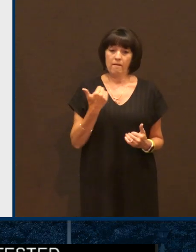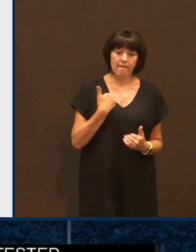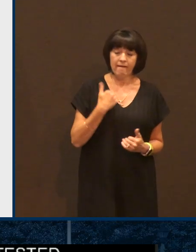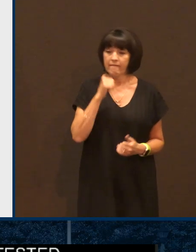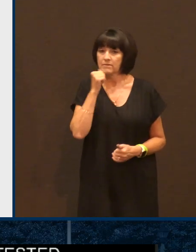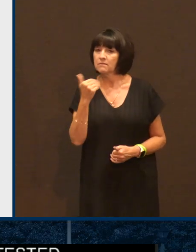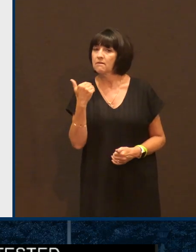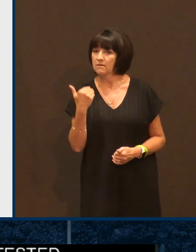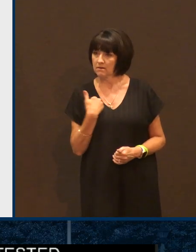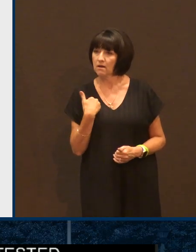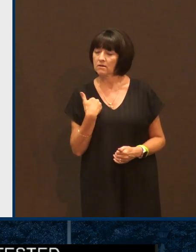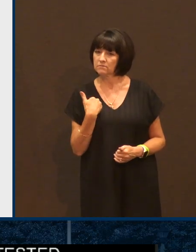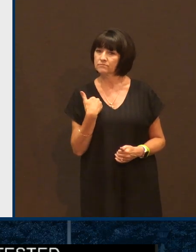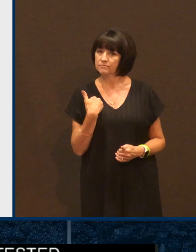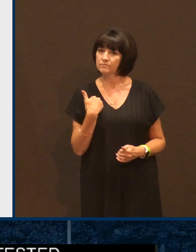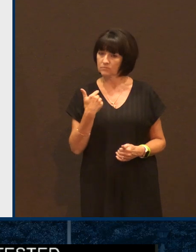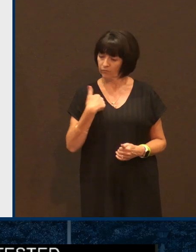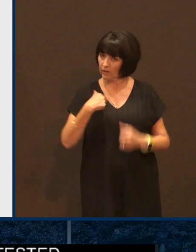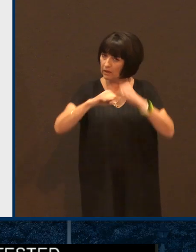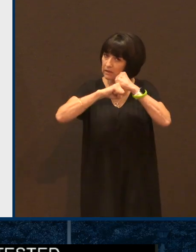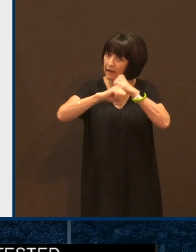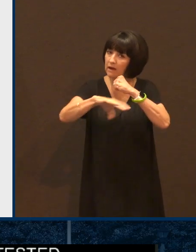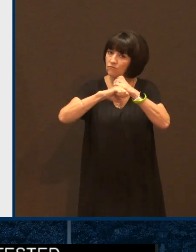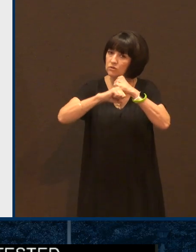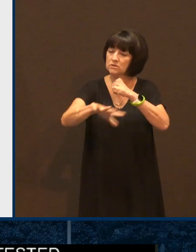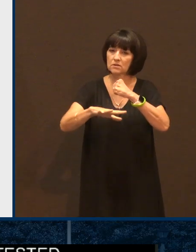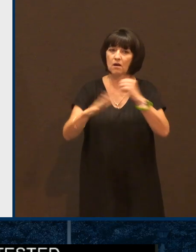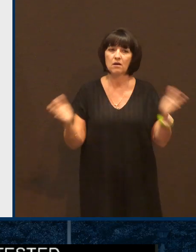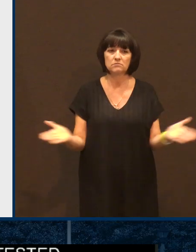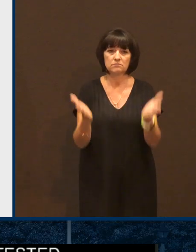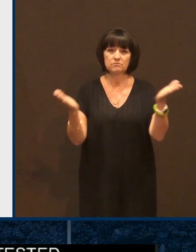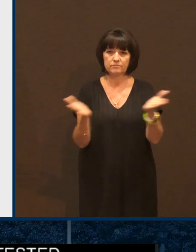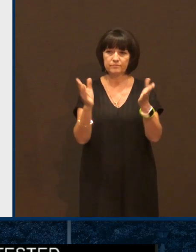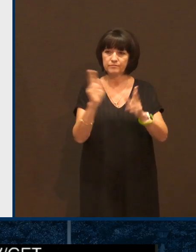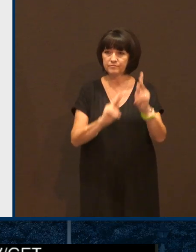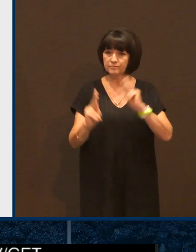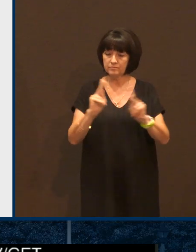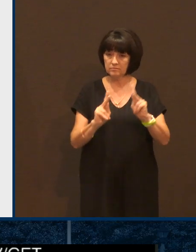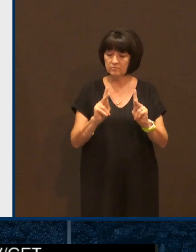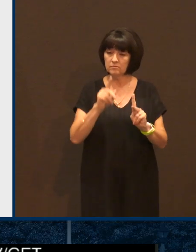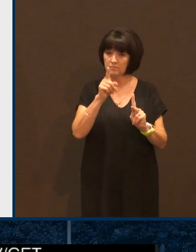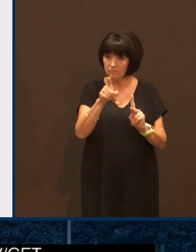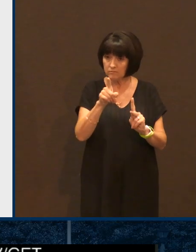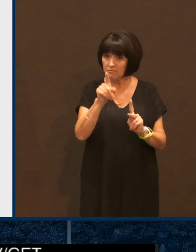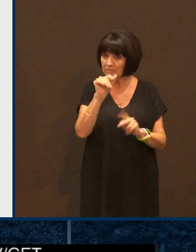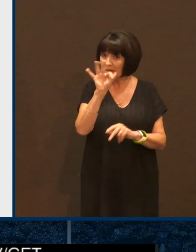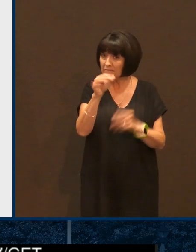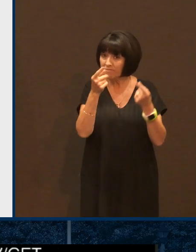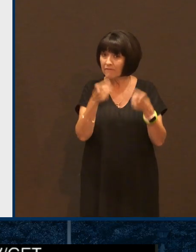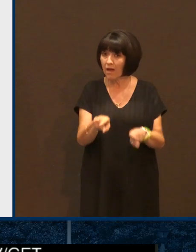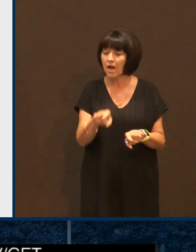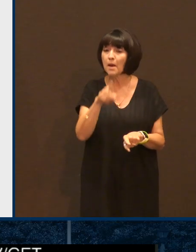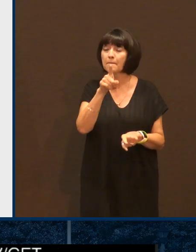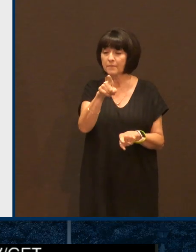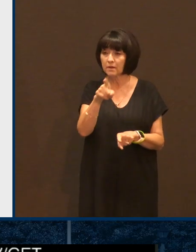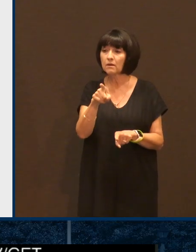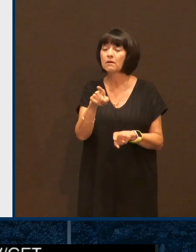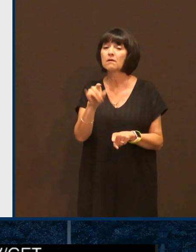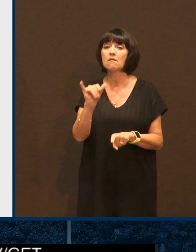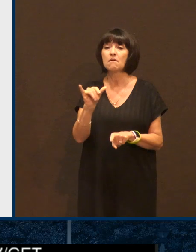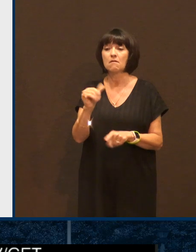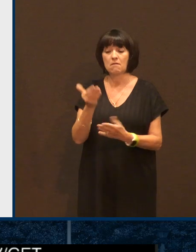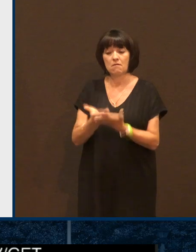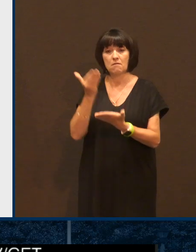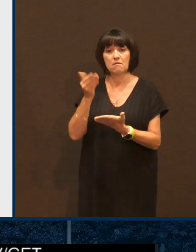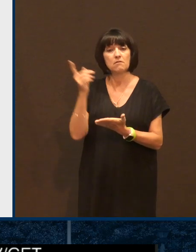we advertise them. We need us also, if you test positive, to help trace the virus. We've learned a